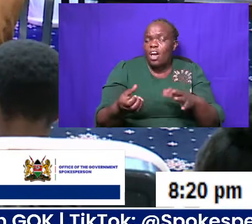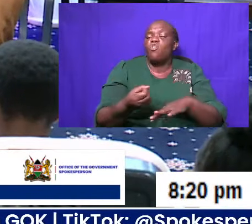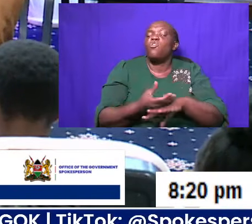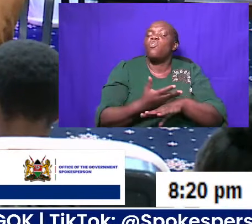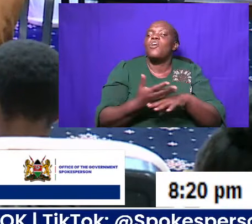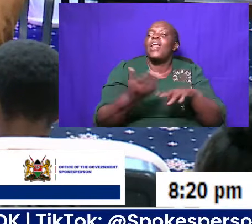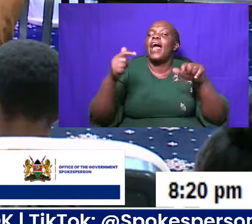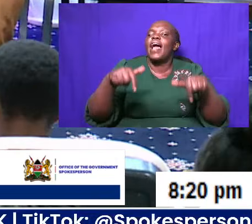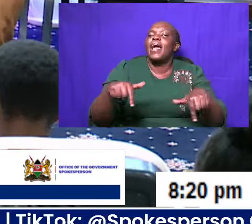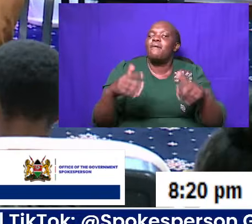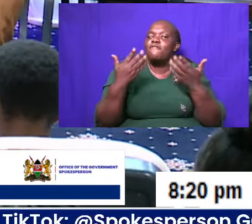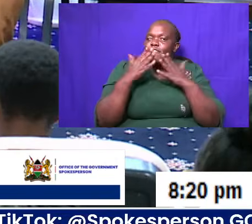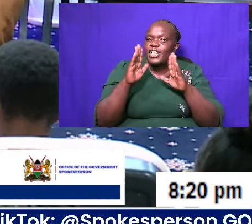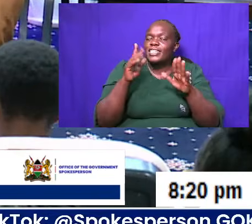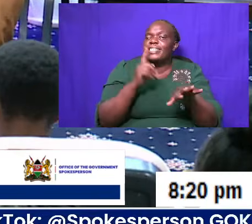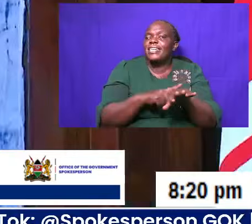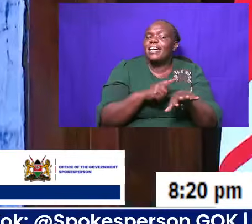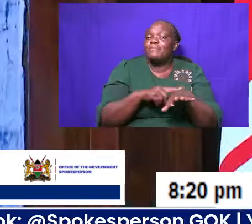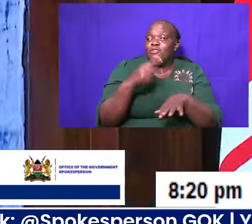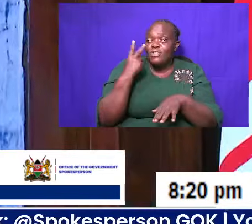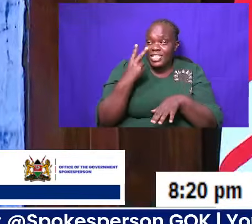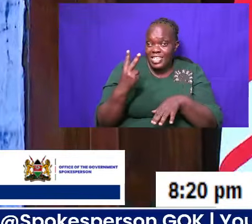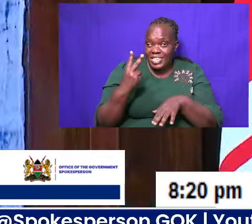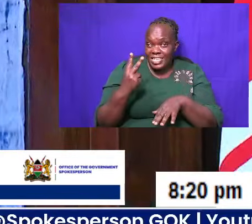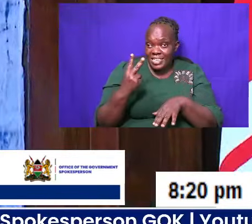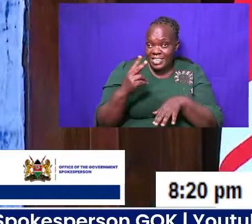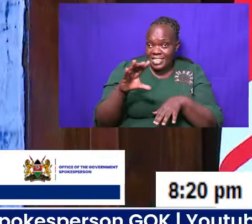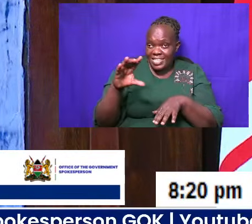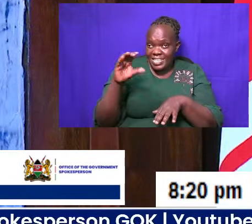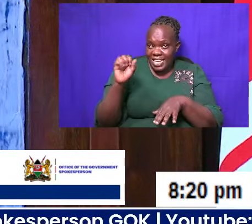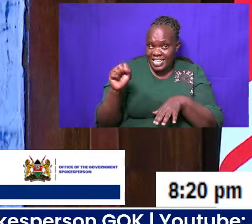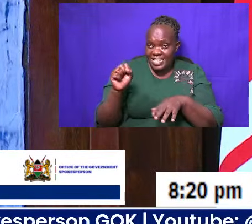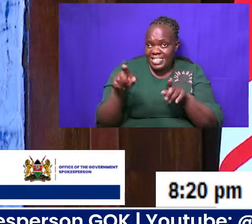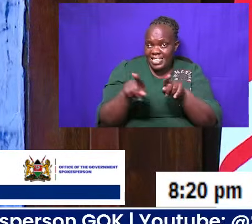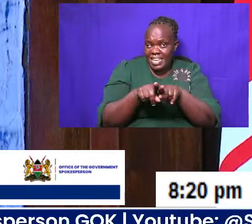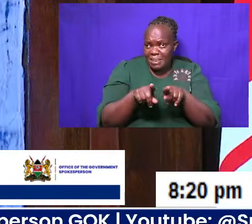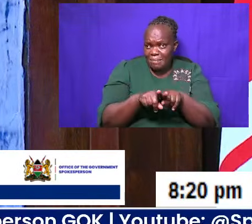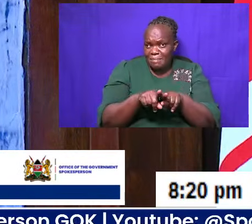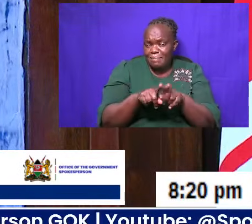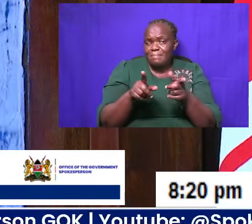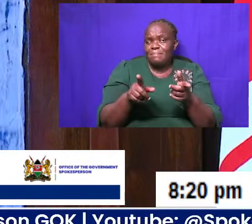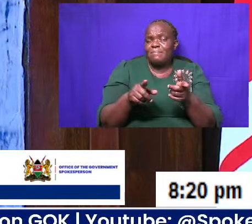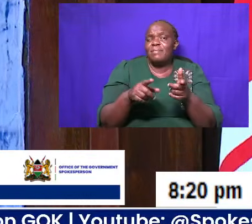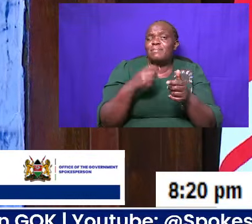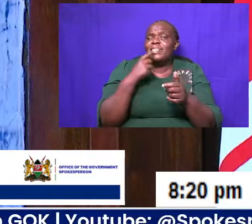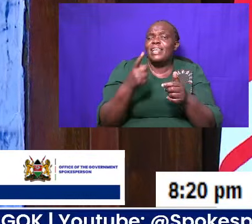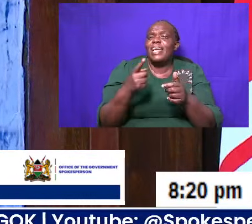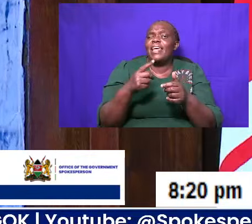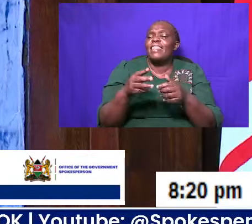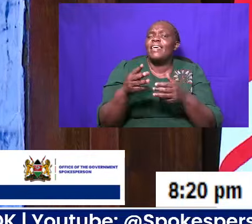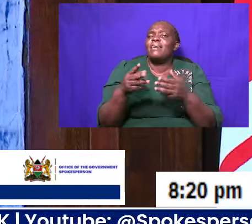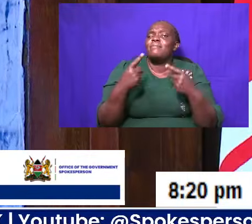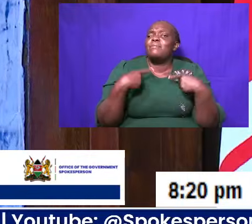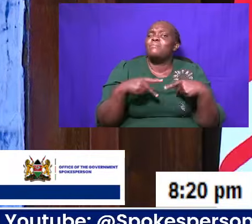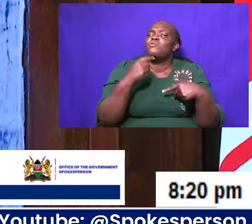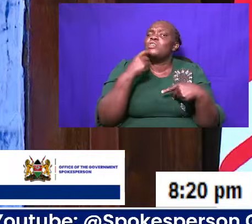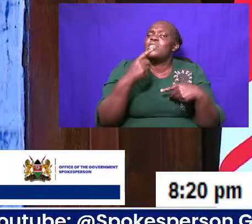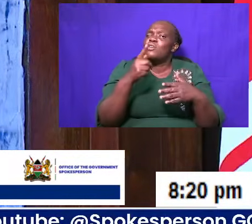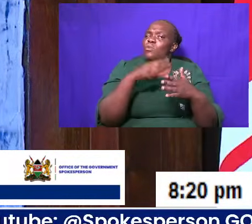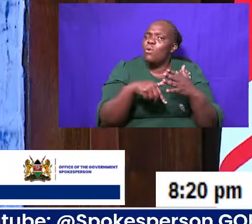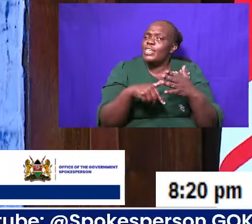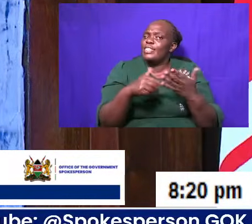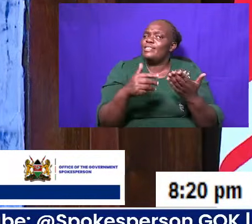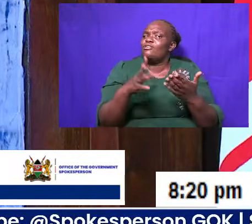COVID came. That is the time you'd hear the CS then, Mutai Kagwe says, the modelers are saying, this